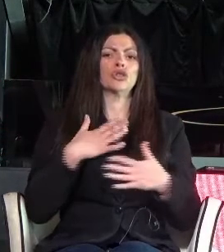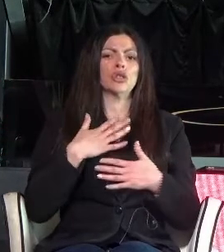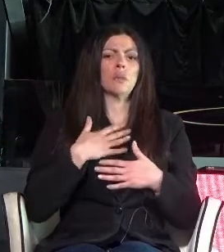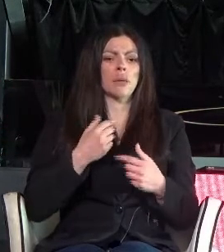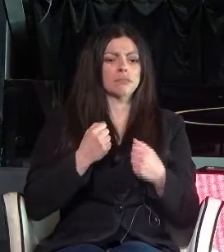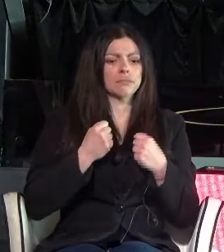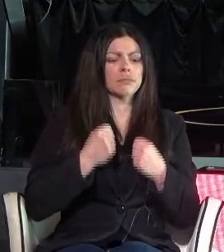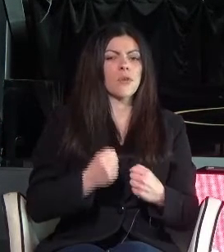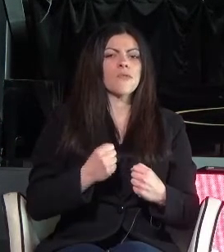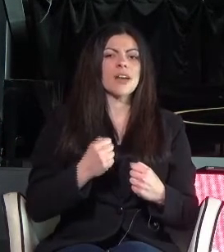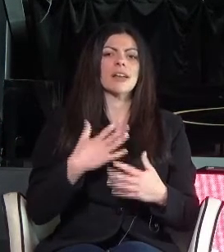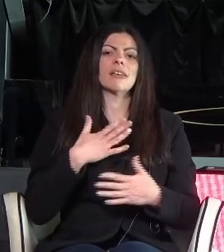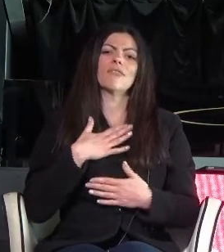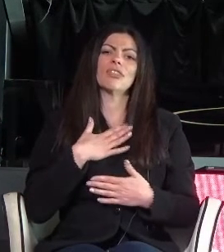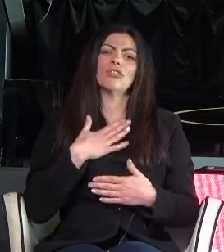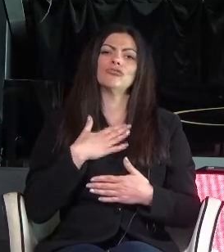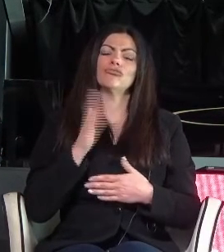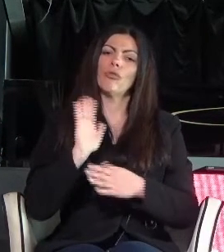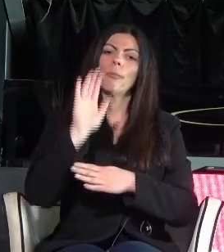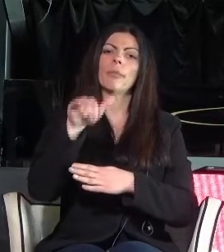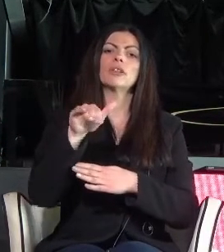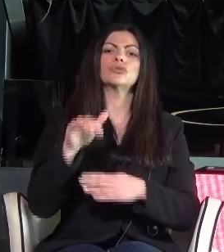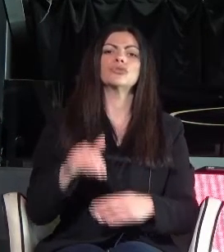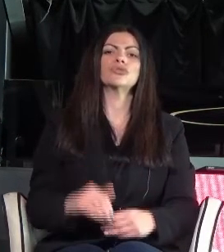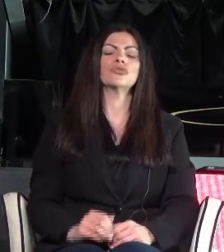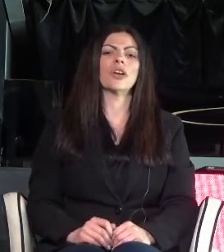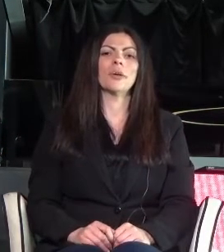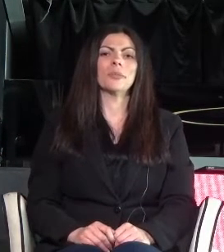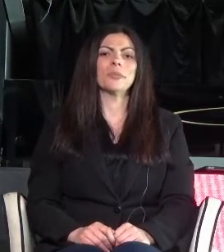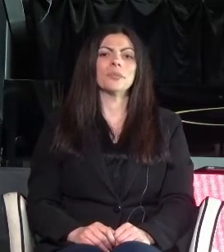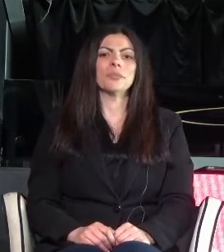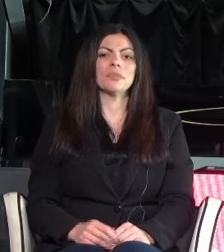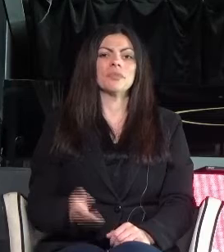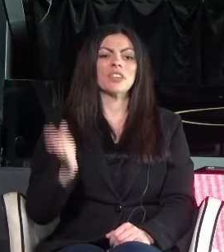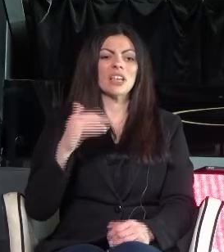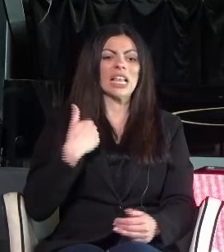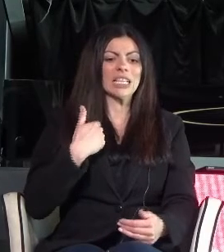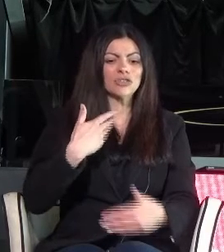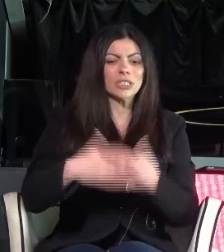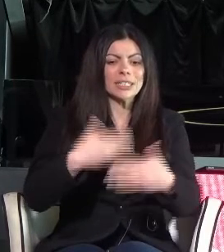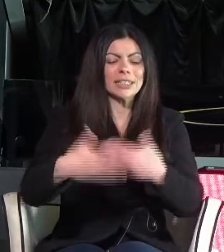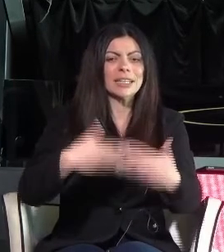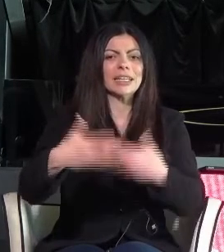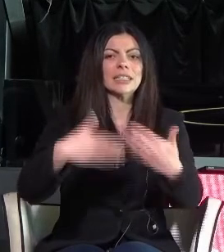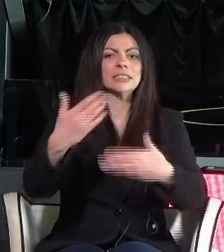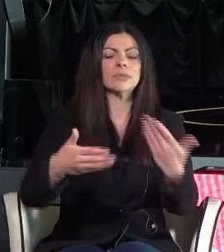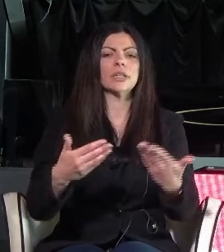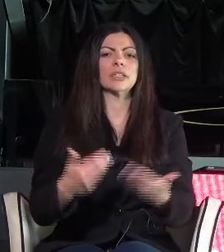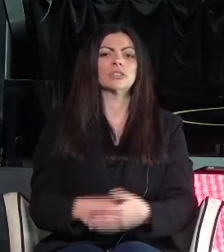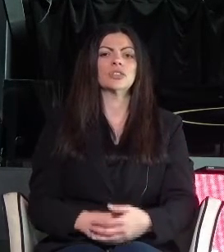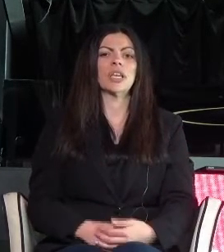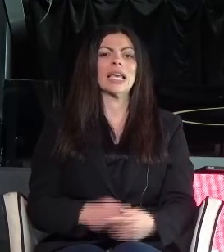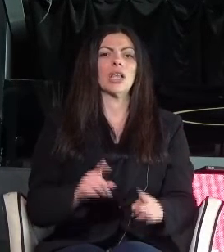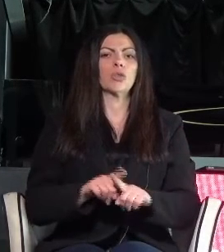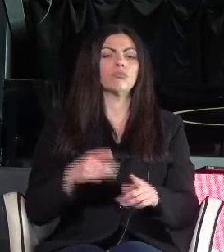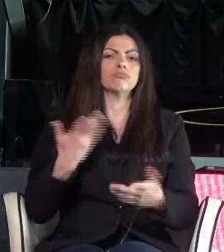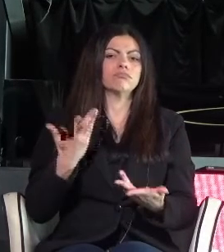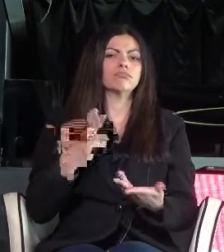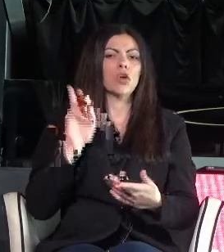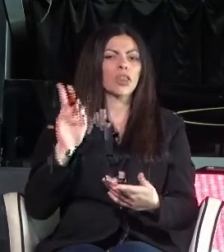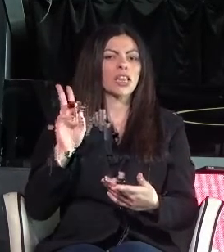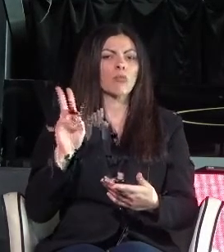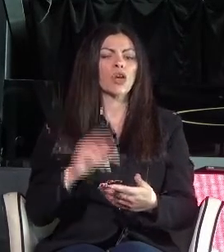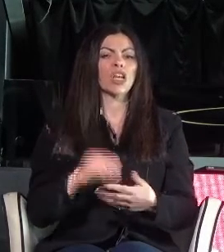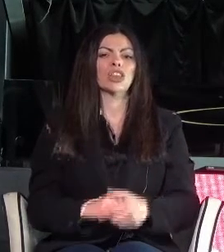and pro-European. So thank you very much. With this, I would like to set the end of today's interview